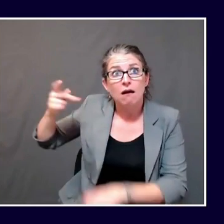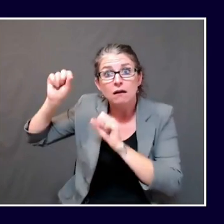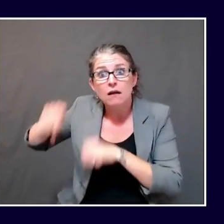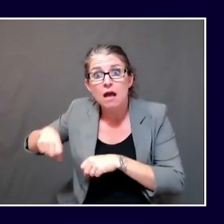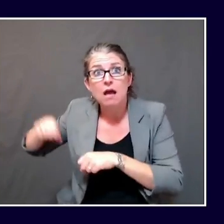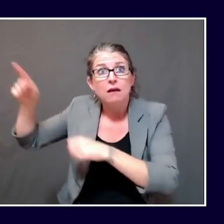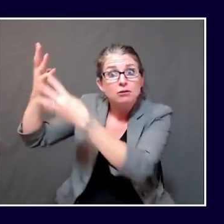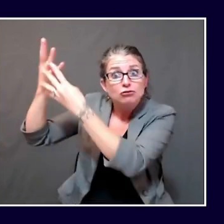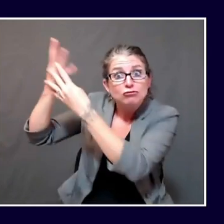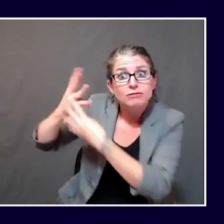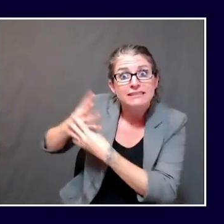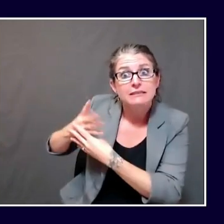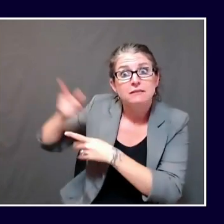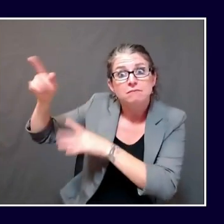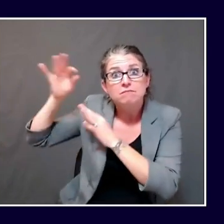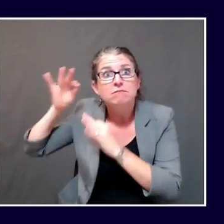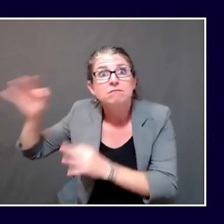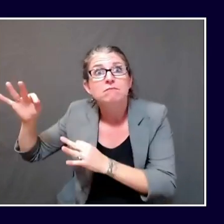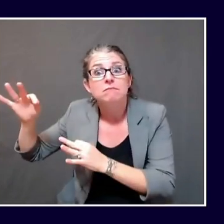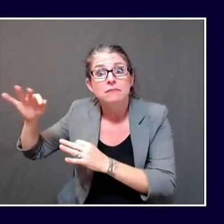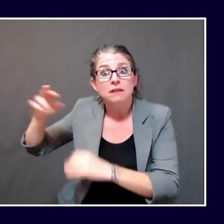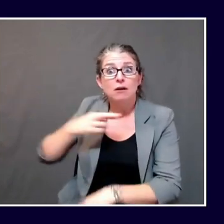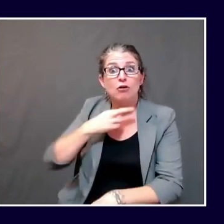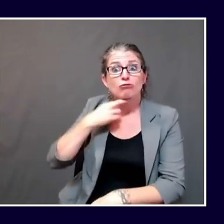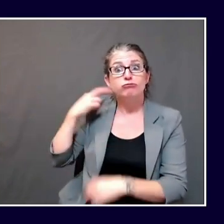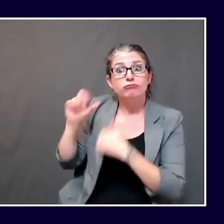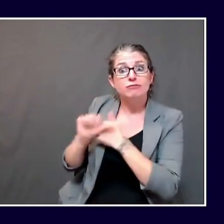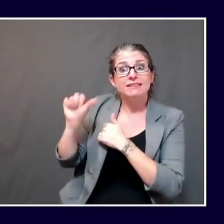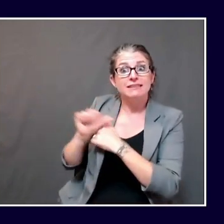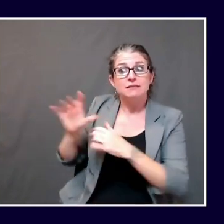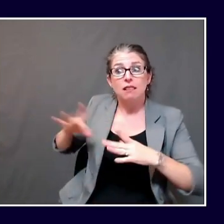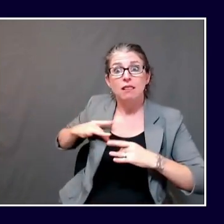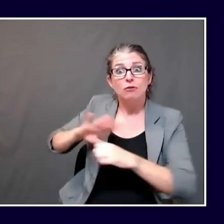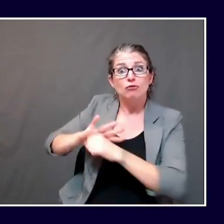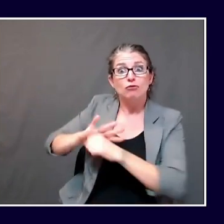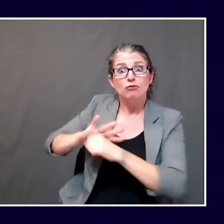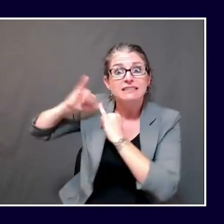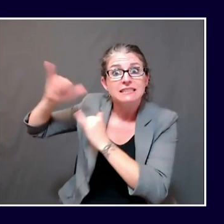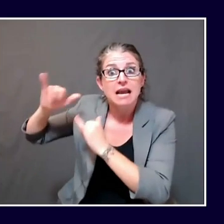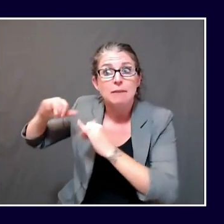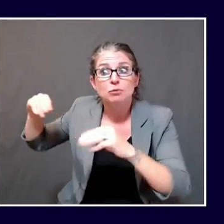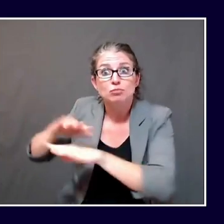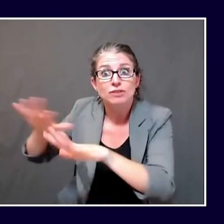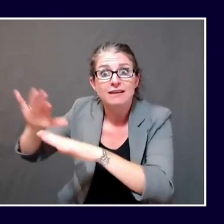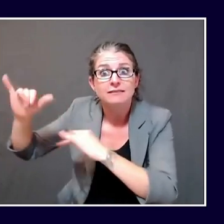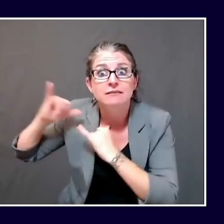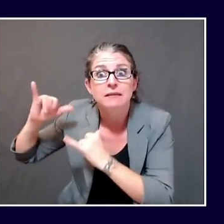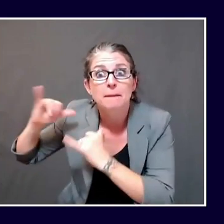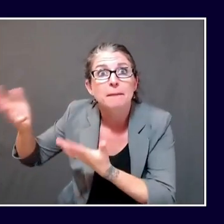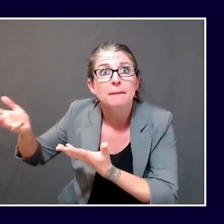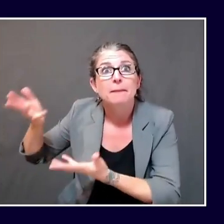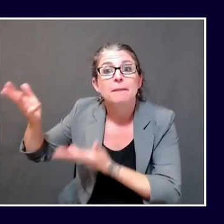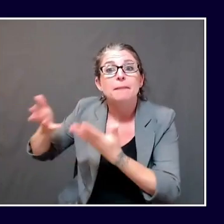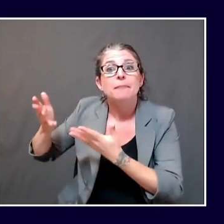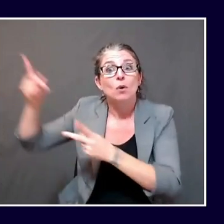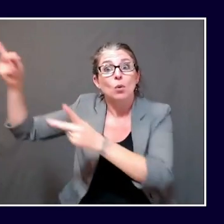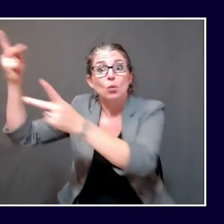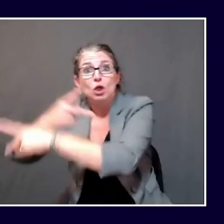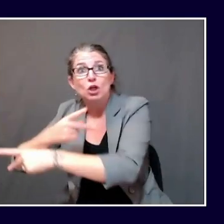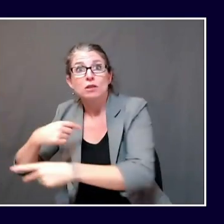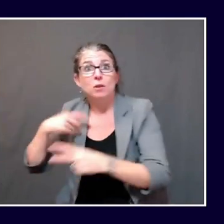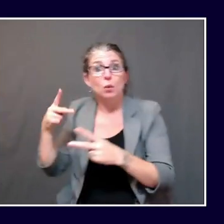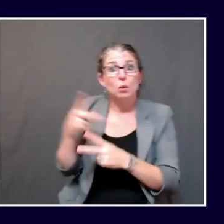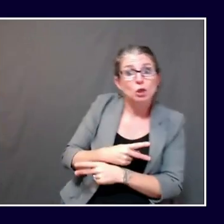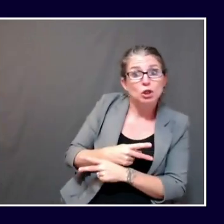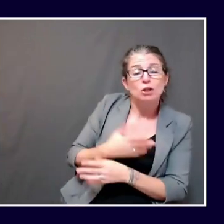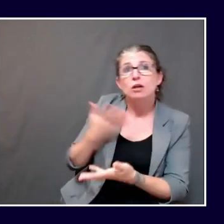they would not pose, travel to and from those places would not pose the kind of risks that we have been worried about previously. All that